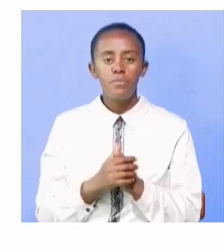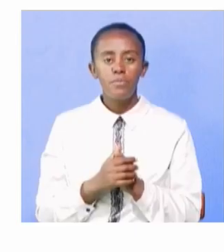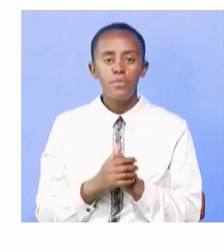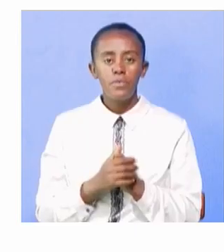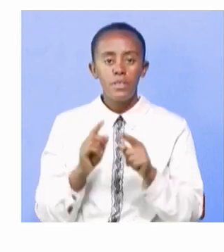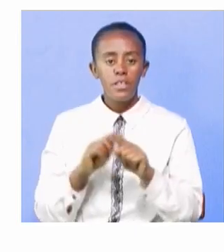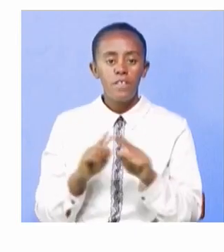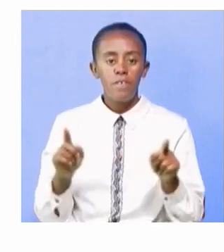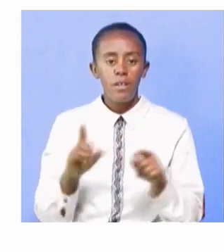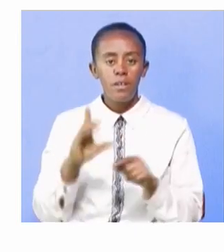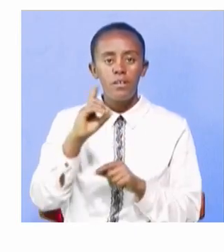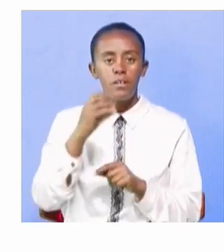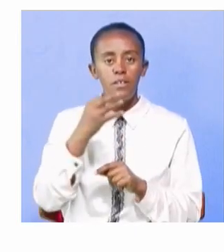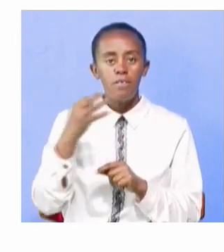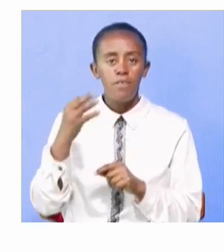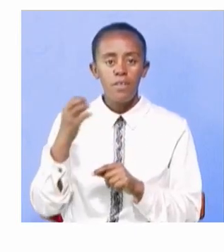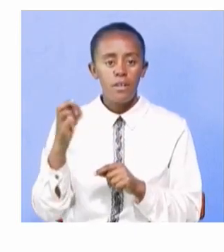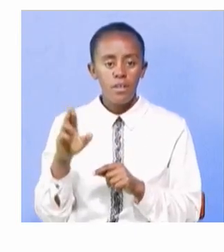differs